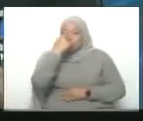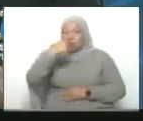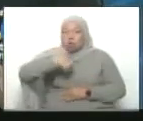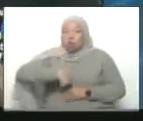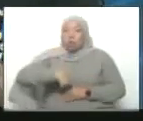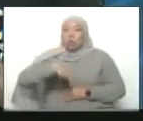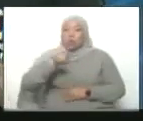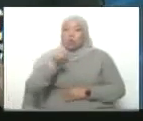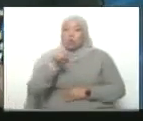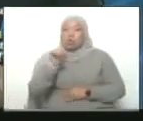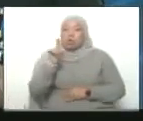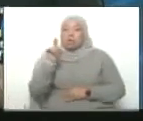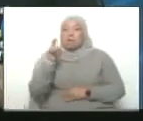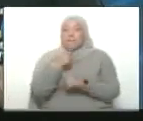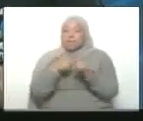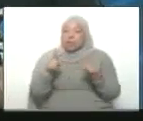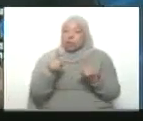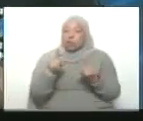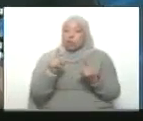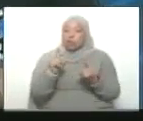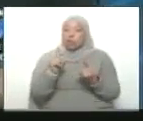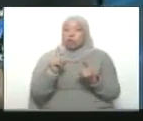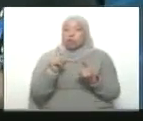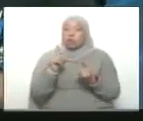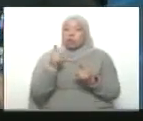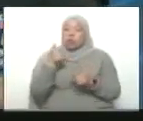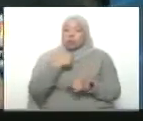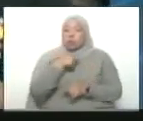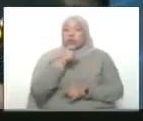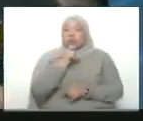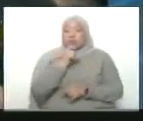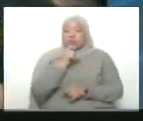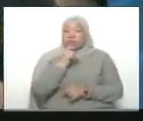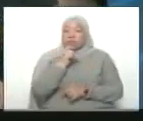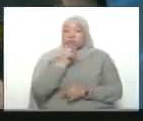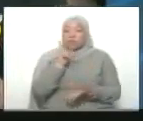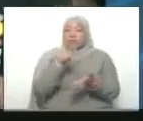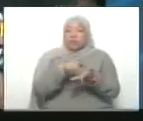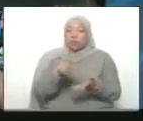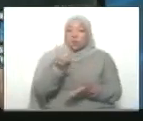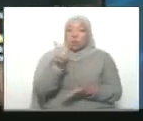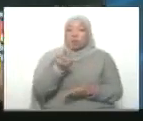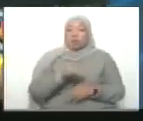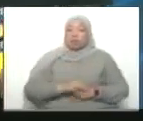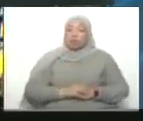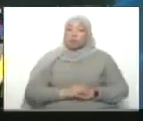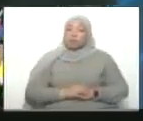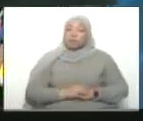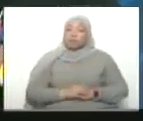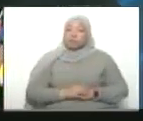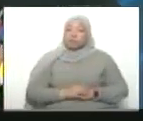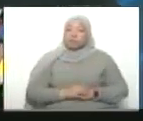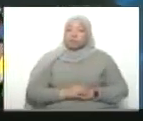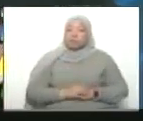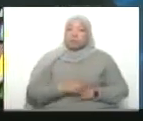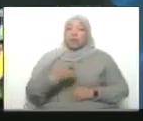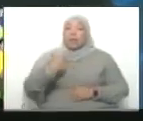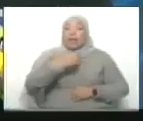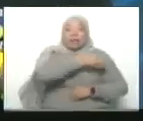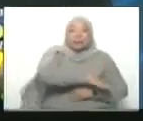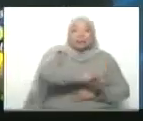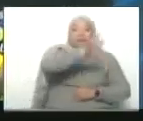was climate change, I come here to share the effects of global warming and climate change in the Himalayas